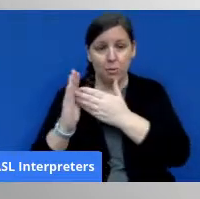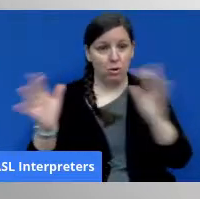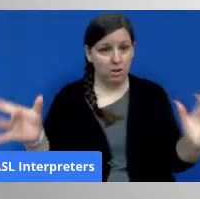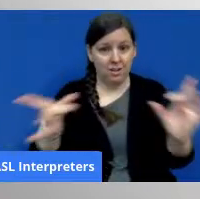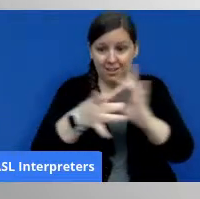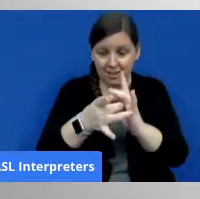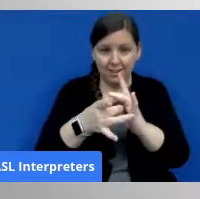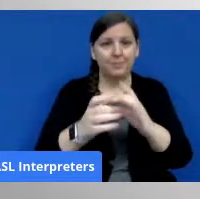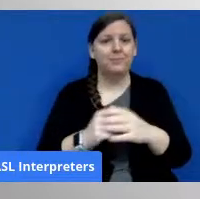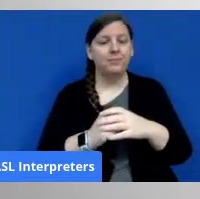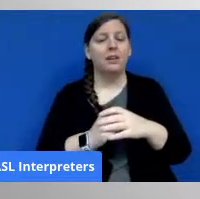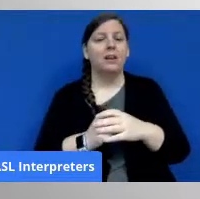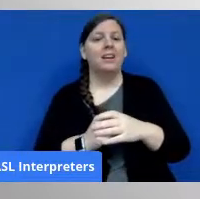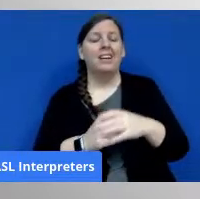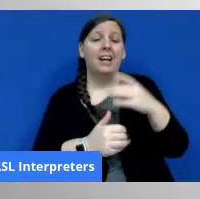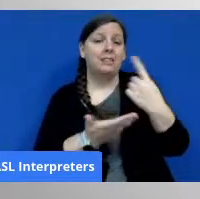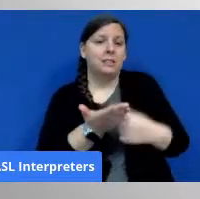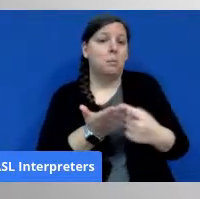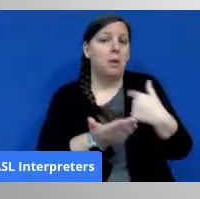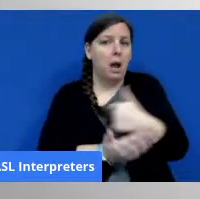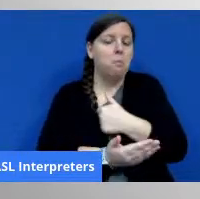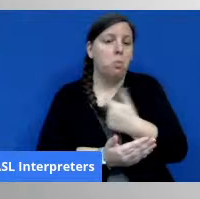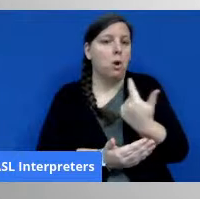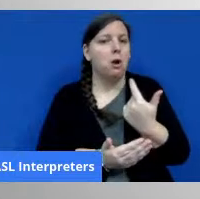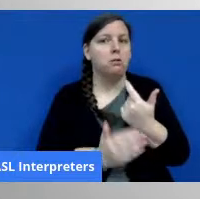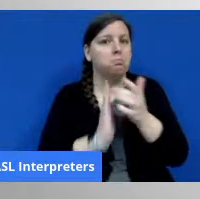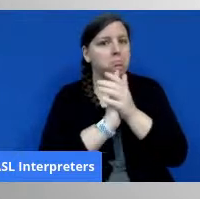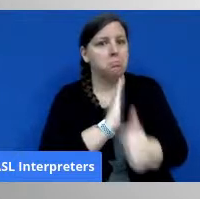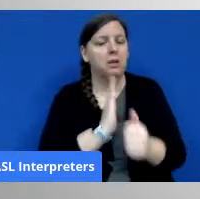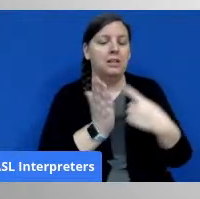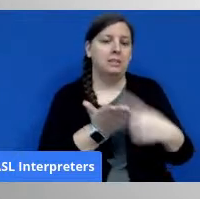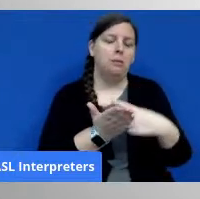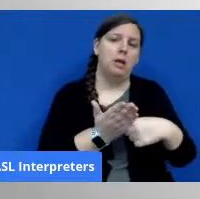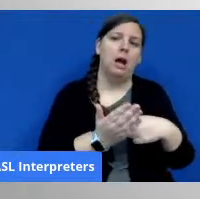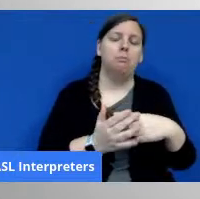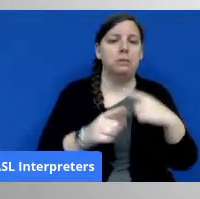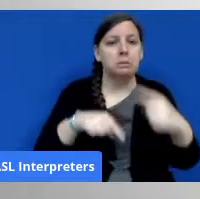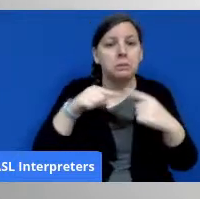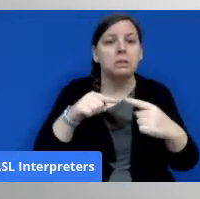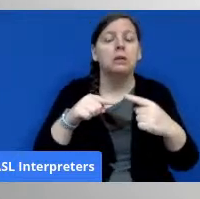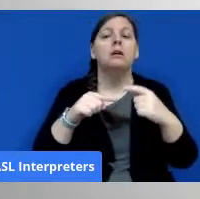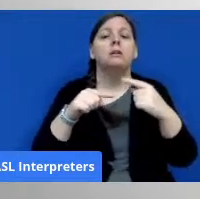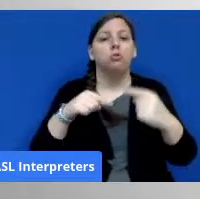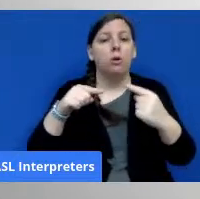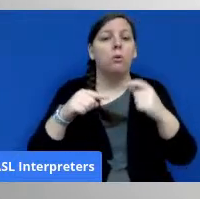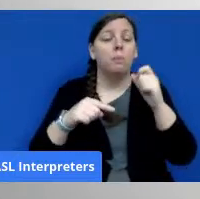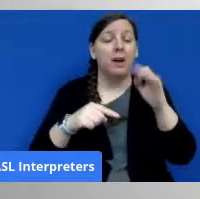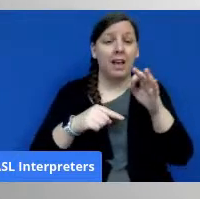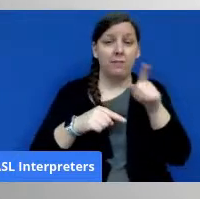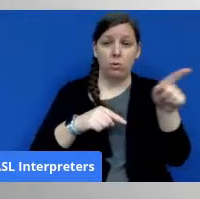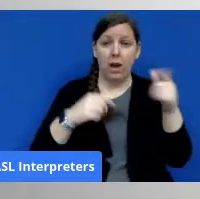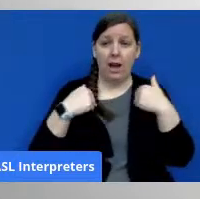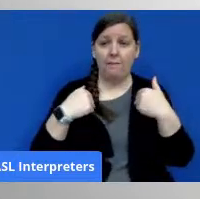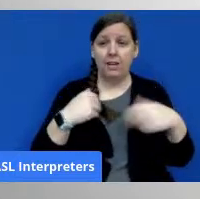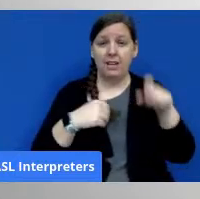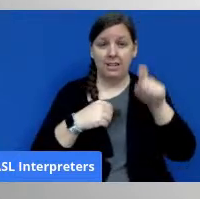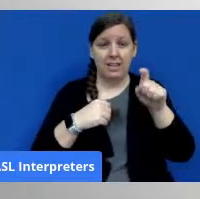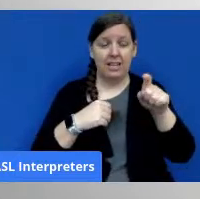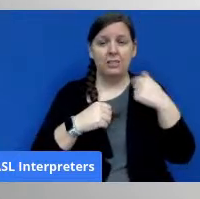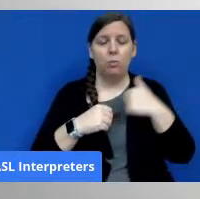it's pretty challenging. But if there are needs that you are trying to meet, we will always try to make